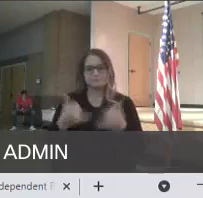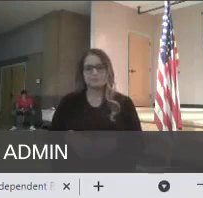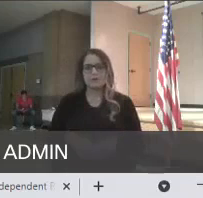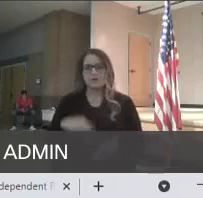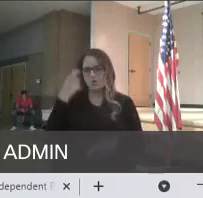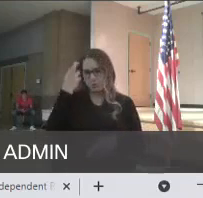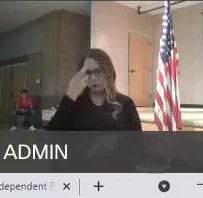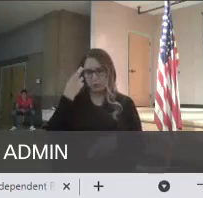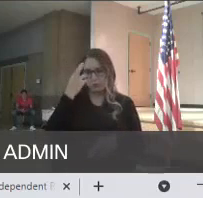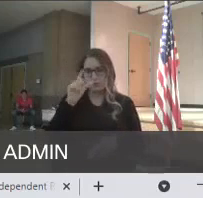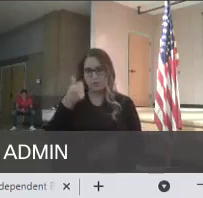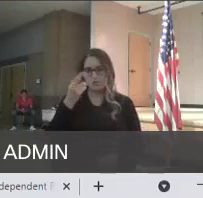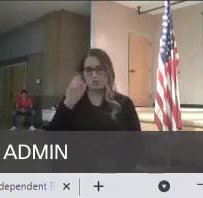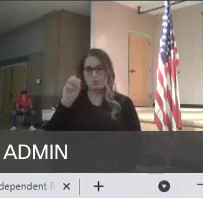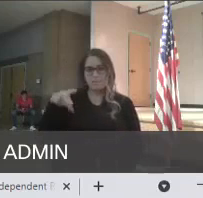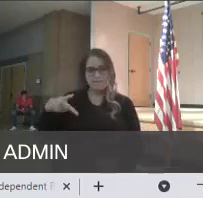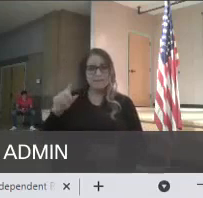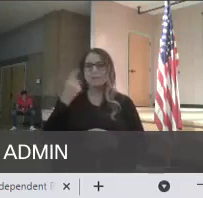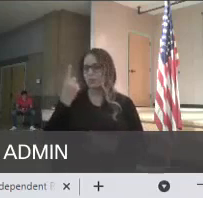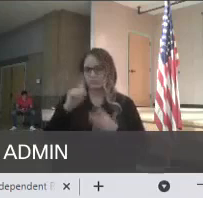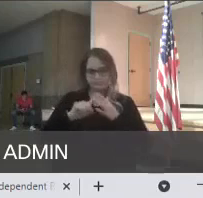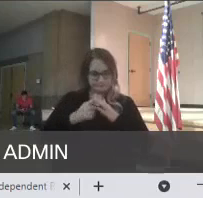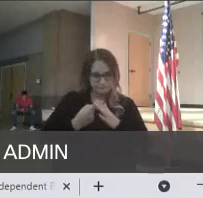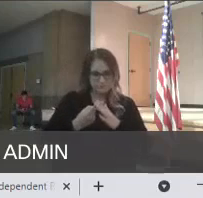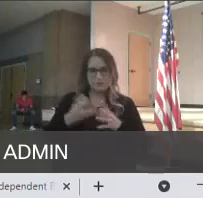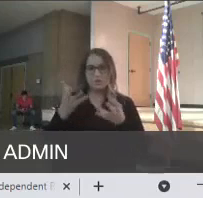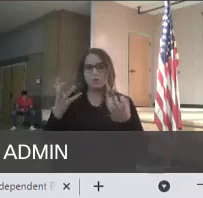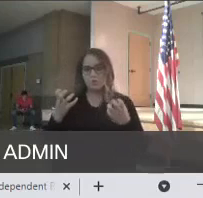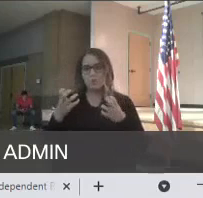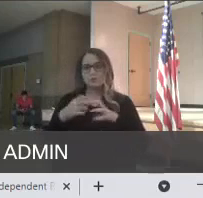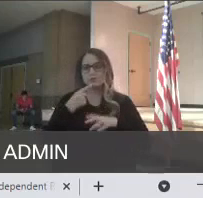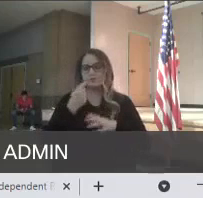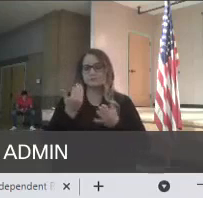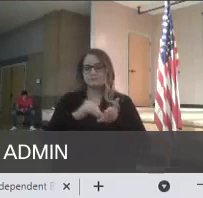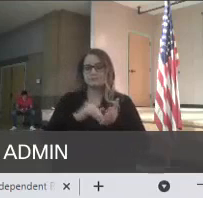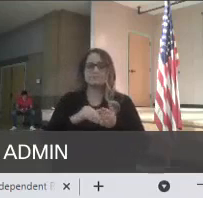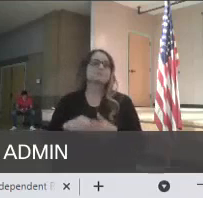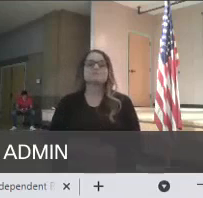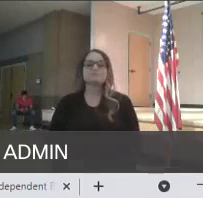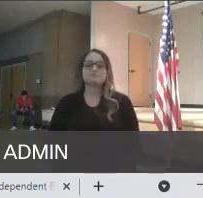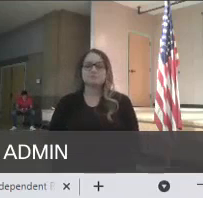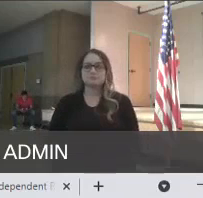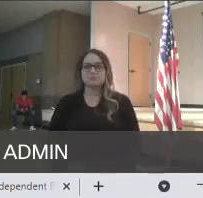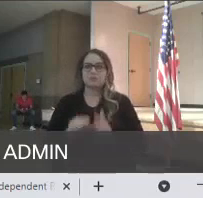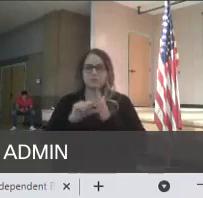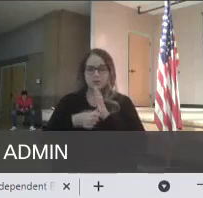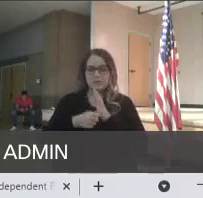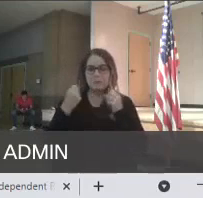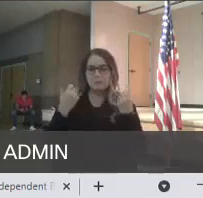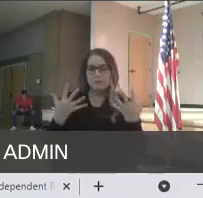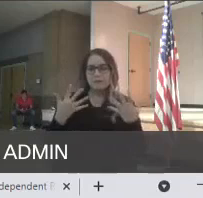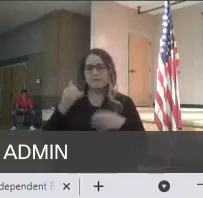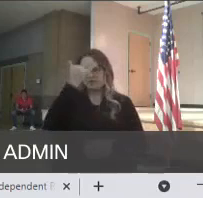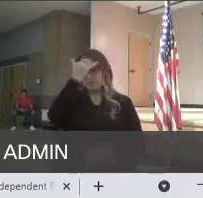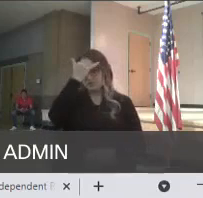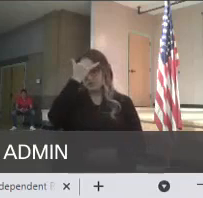Realizing that this grid map is just the beginning, I just wanted to reiterate that many of us here in Yuma